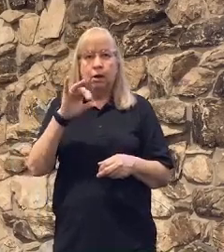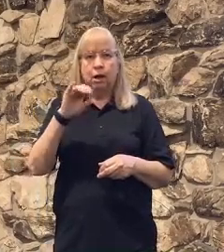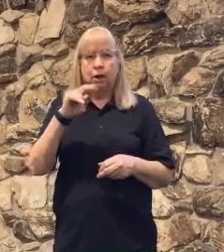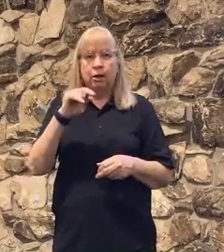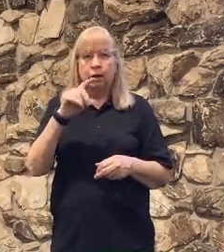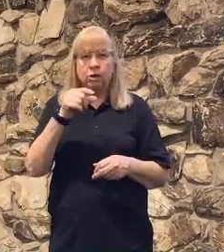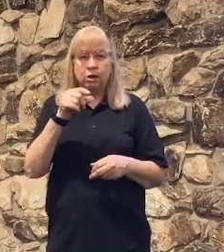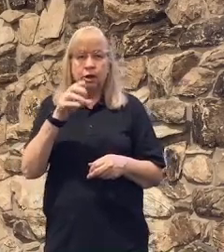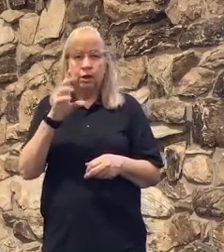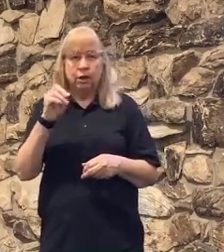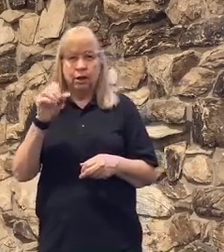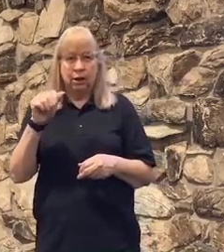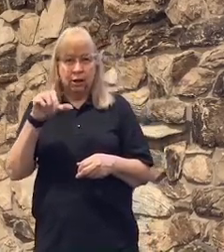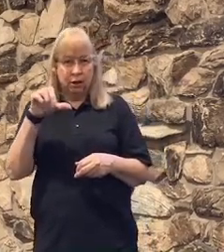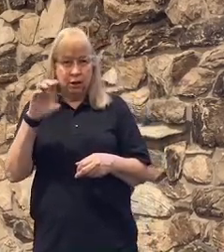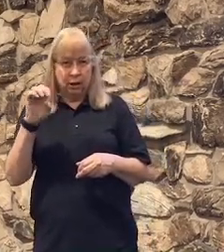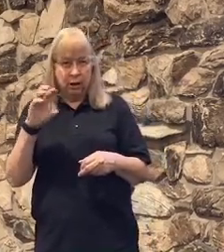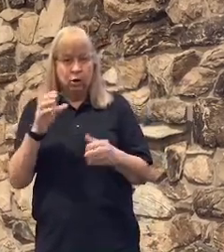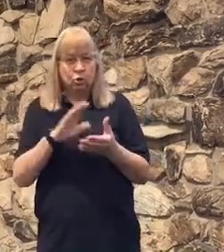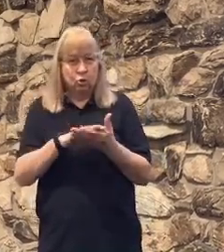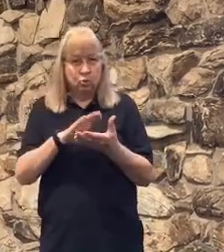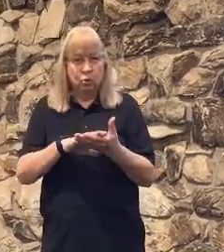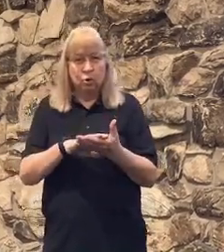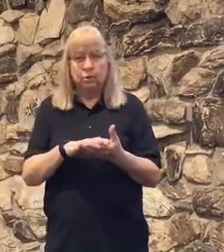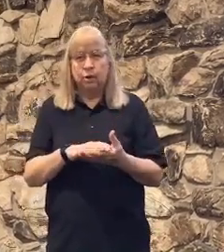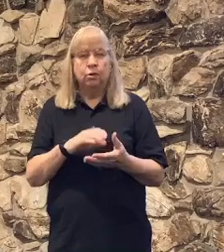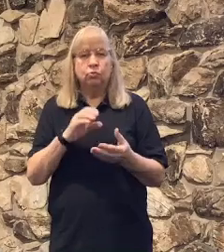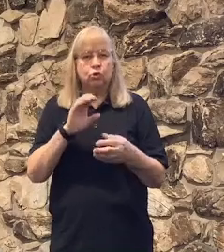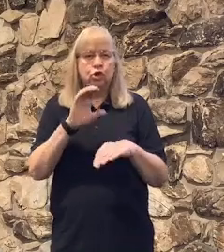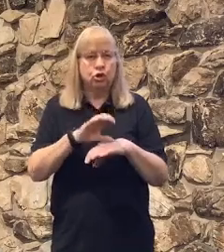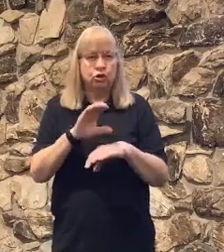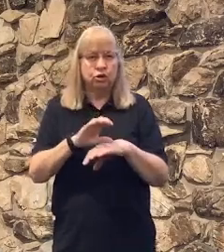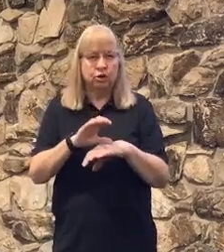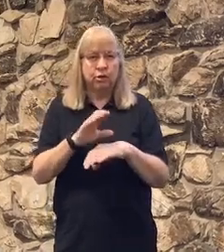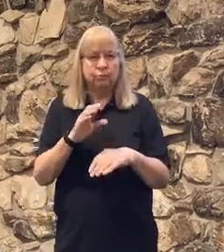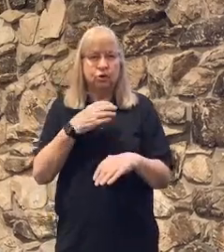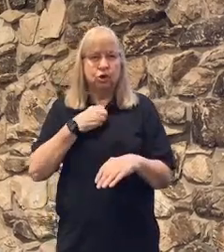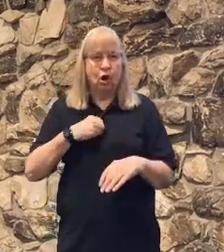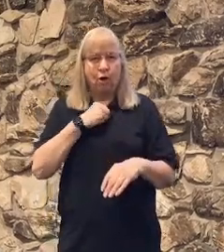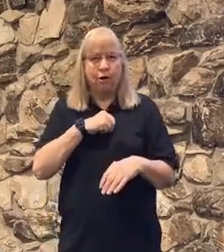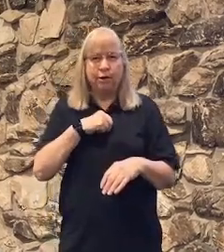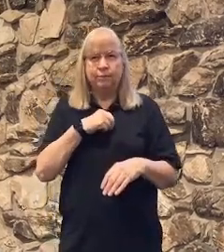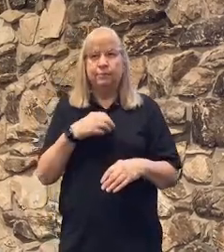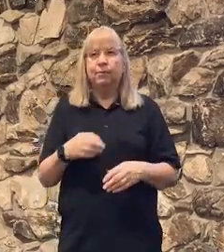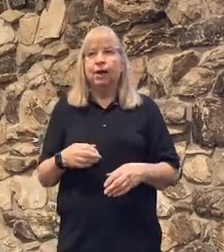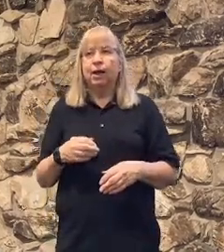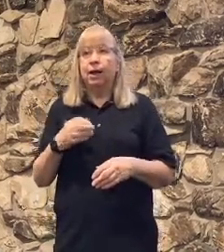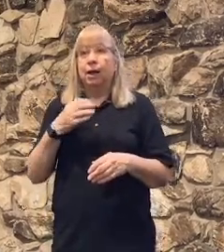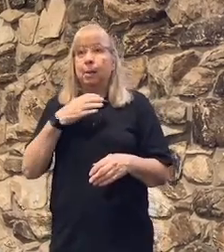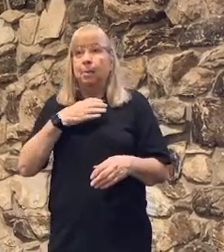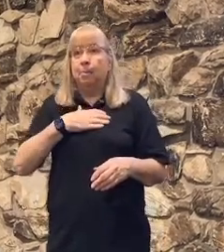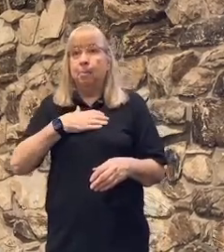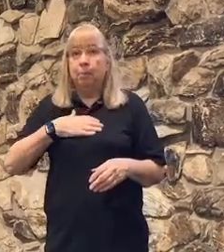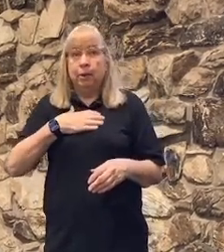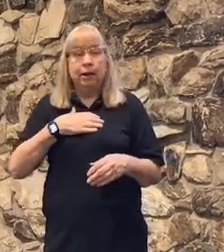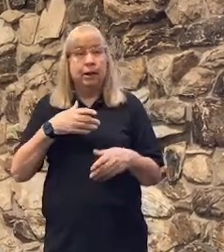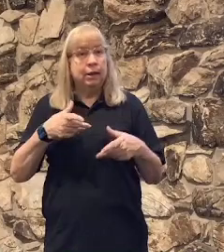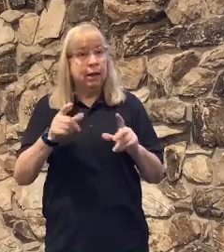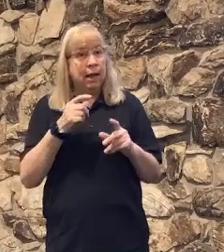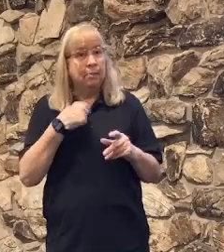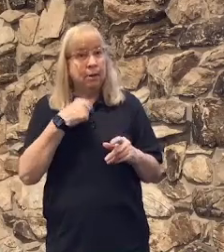age and wants to be in confirmation, please let me know. That means